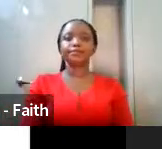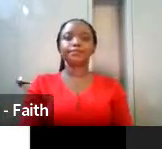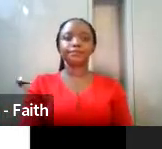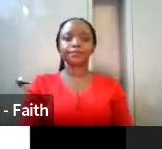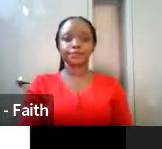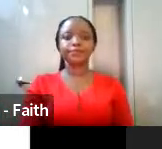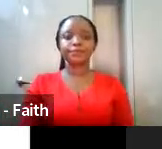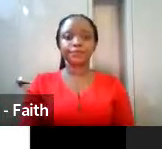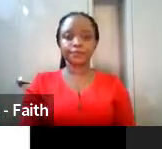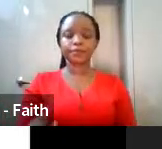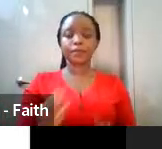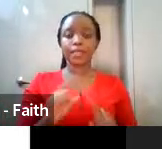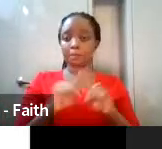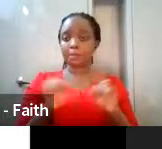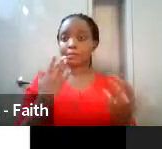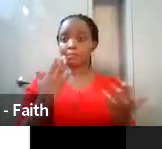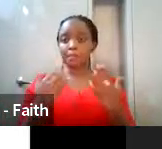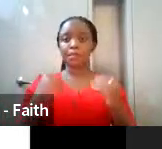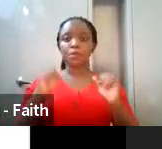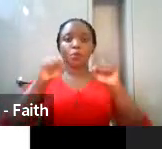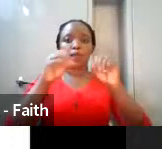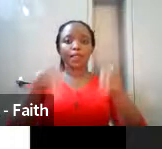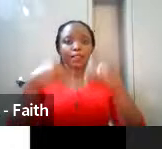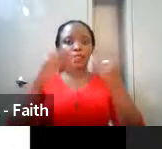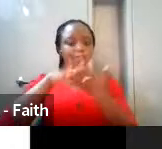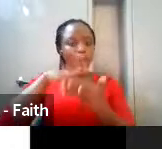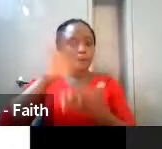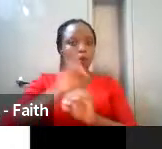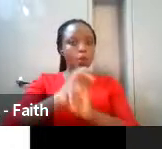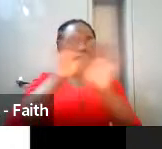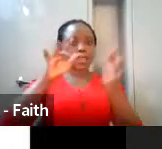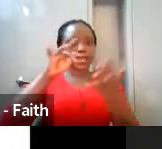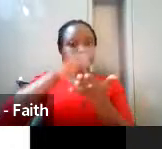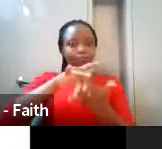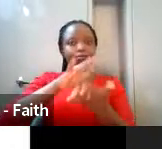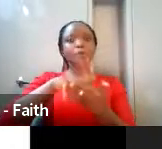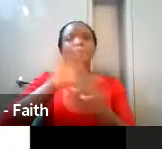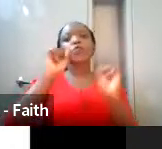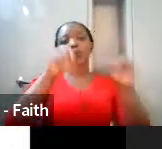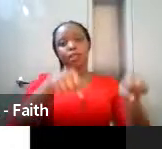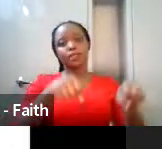Thank you. But I hope maybe that is he can give further clarity on that question.